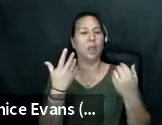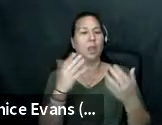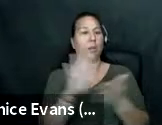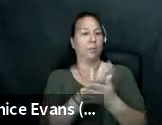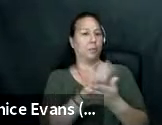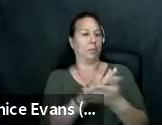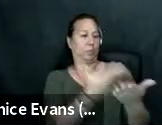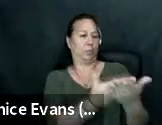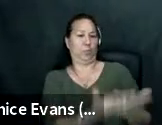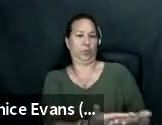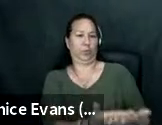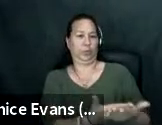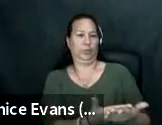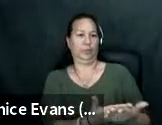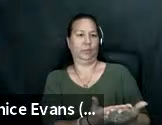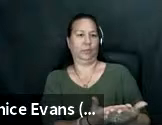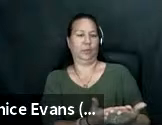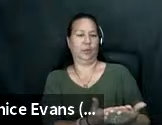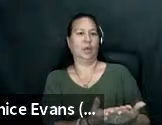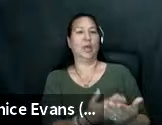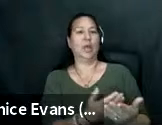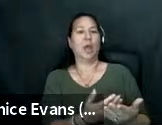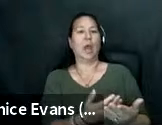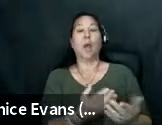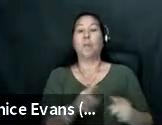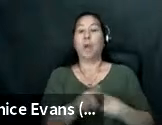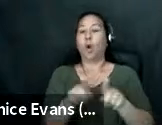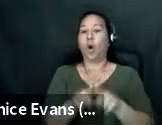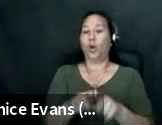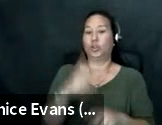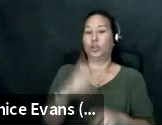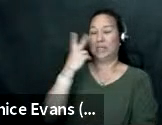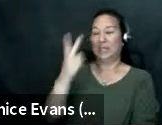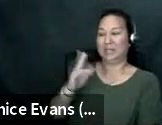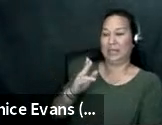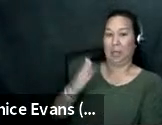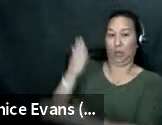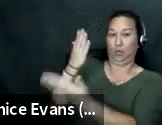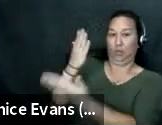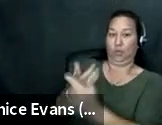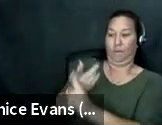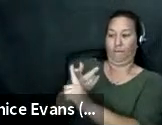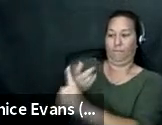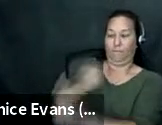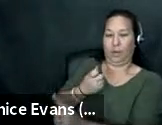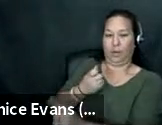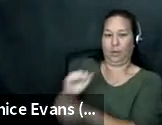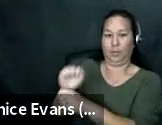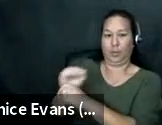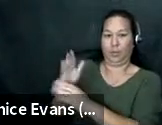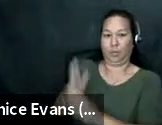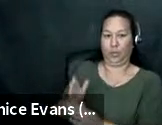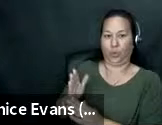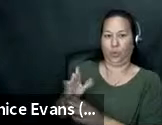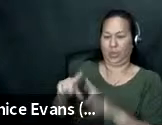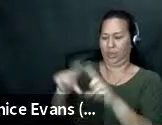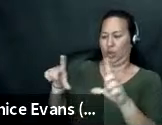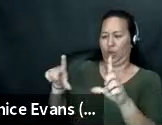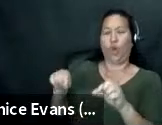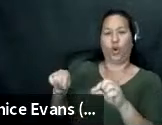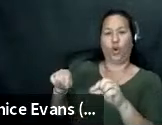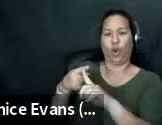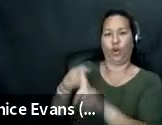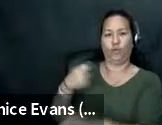documentation or see documentation of their employees' vaccination status. So that's another tool that employers could